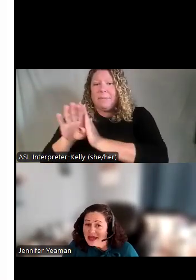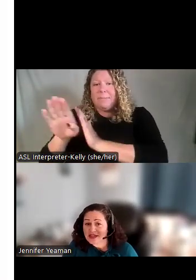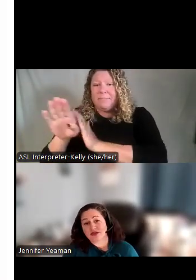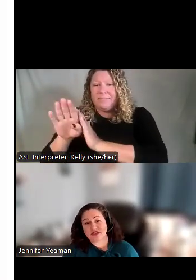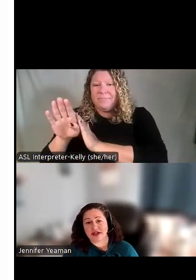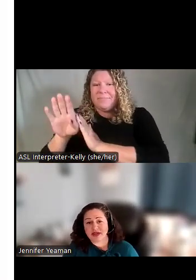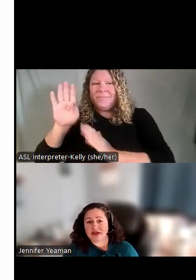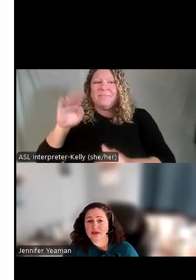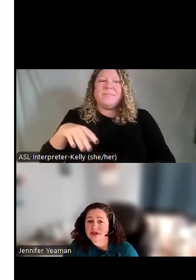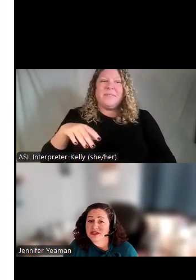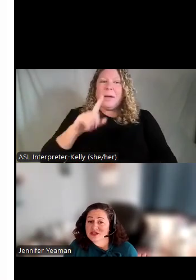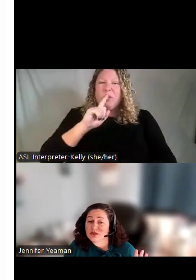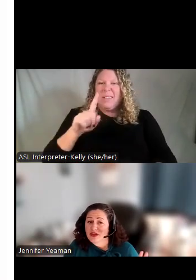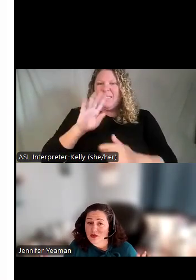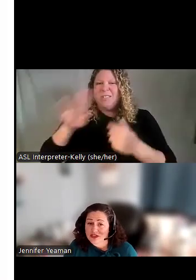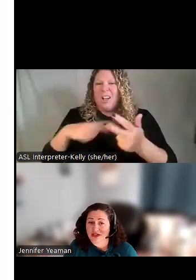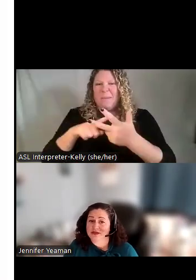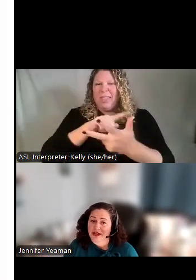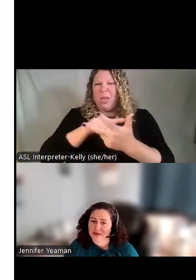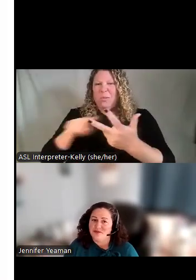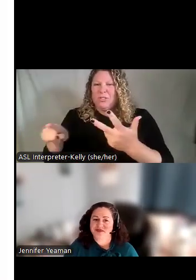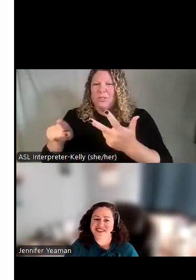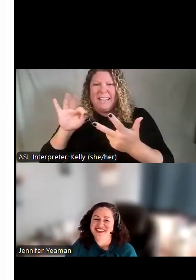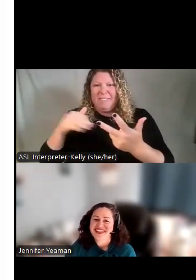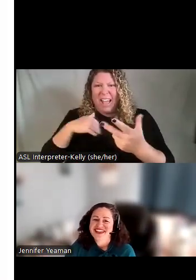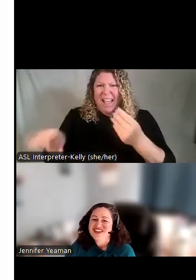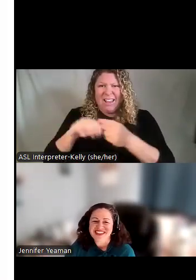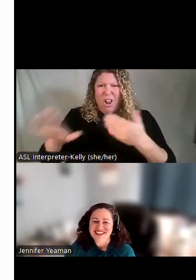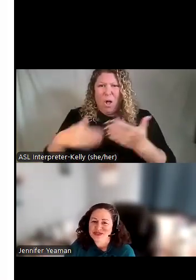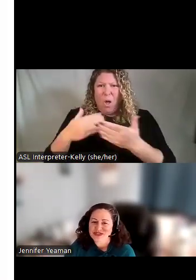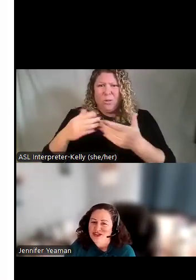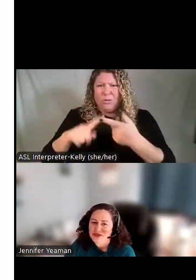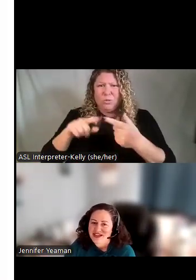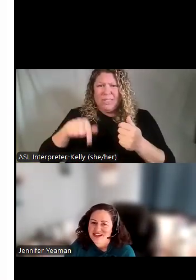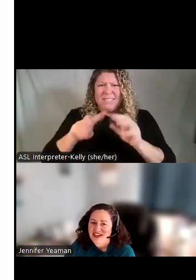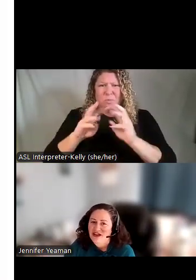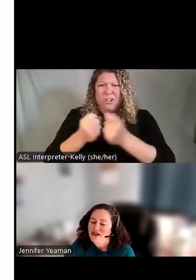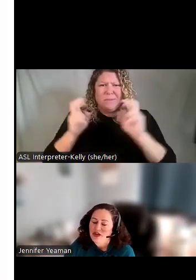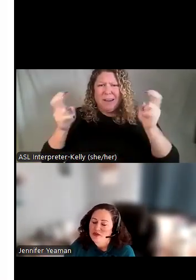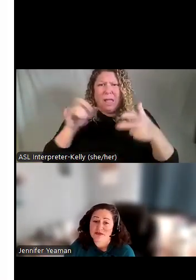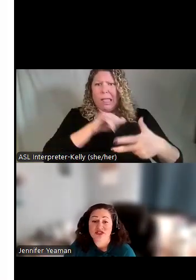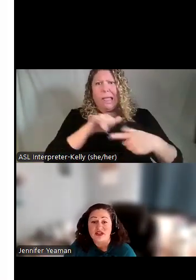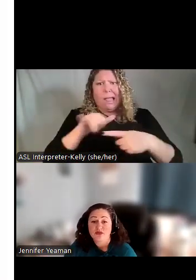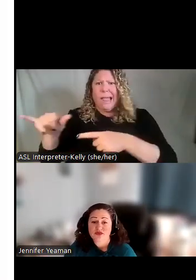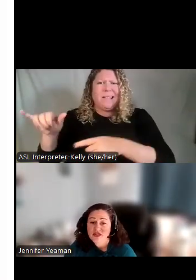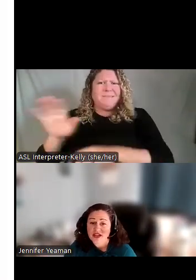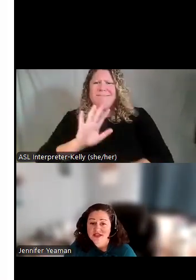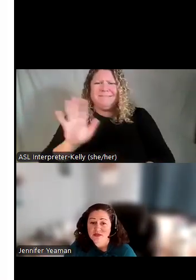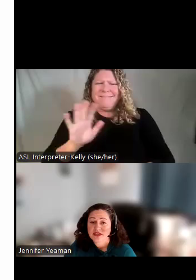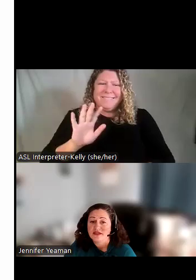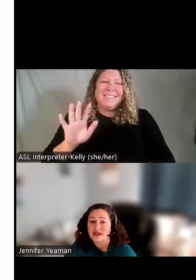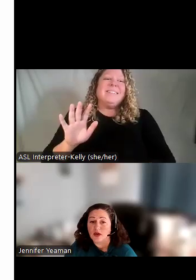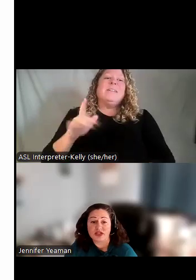Prototypes, and Iterative Development would have been a super long workshop title. But these tools are all related and they all help to demonstrate proof